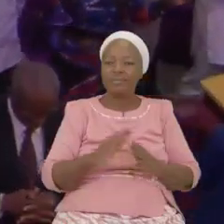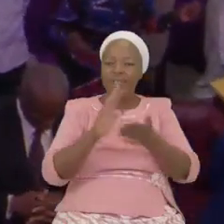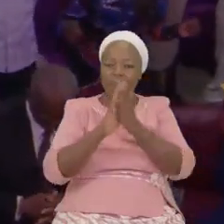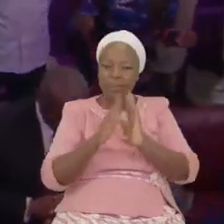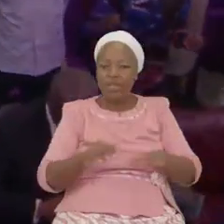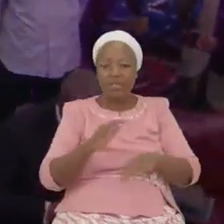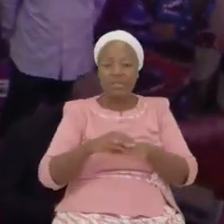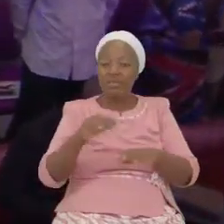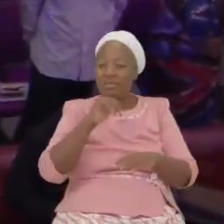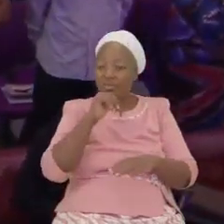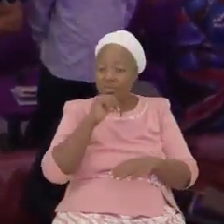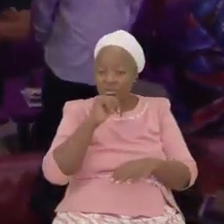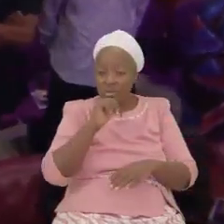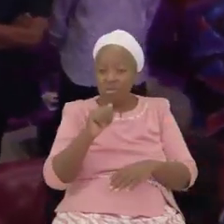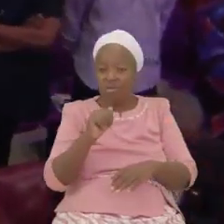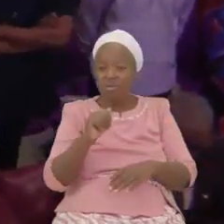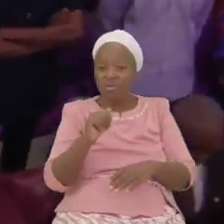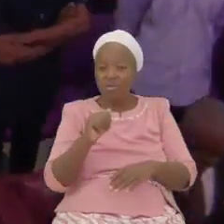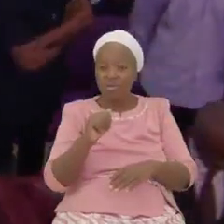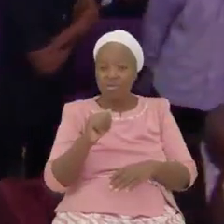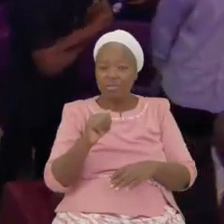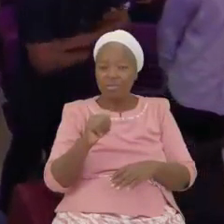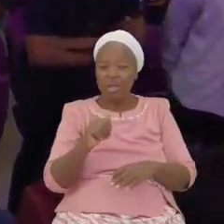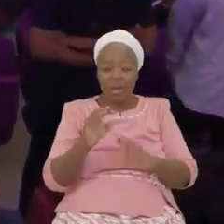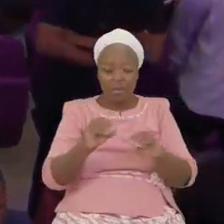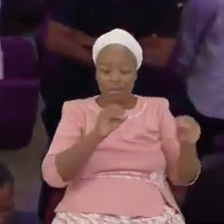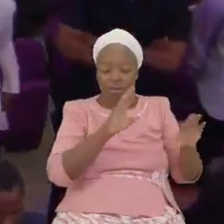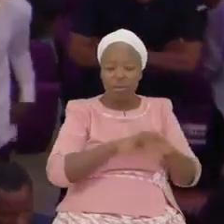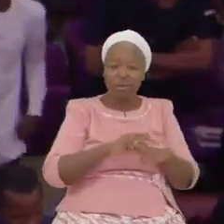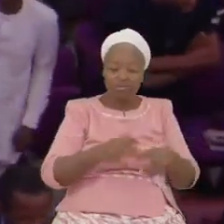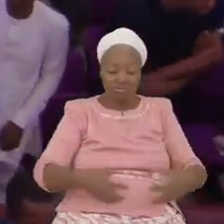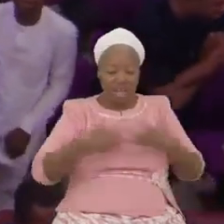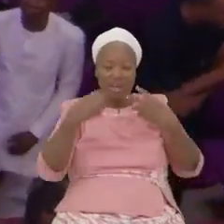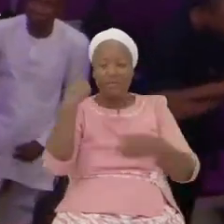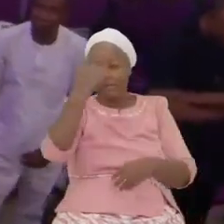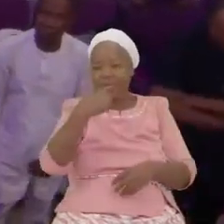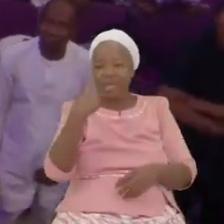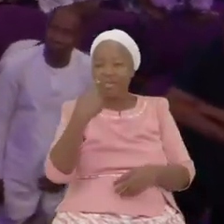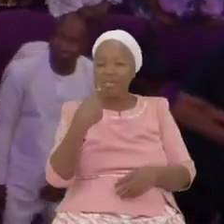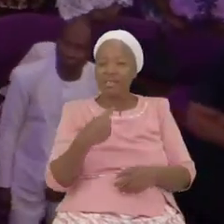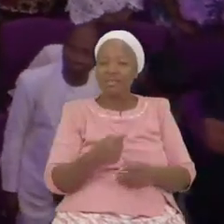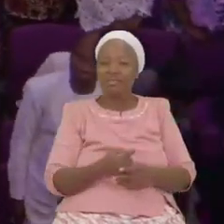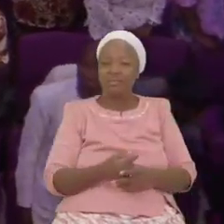Peace does not wear an angry face.